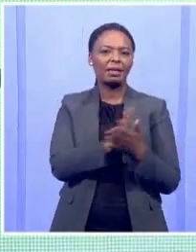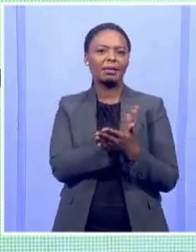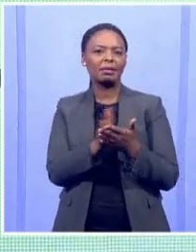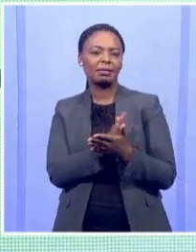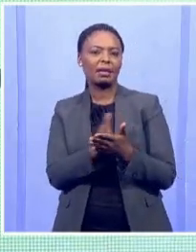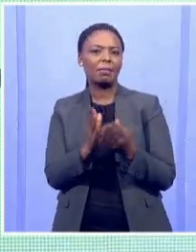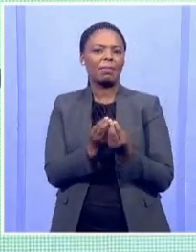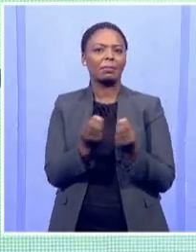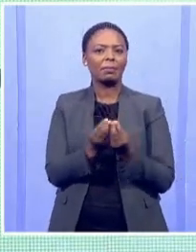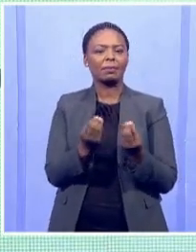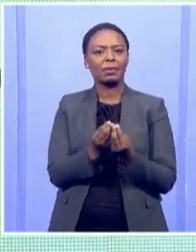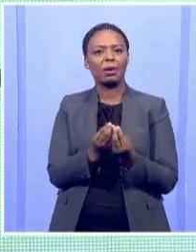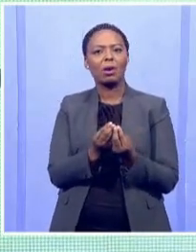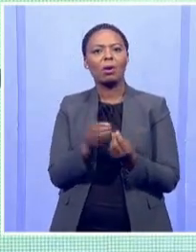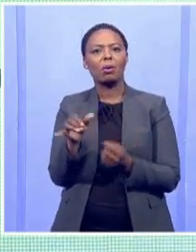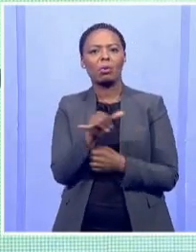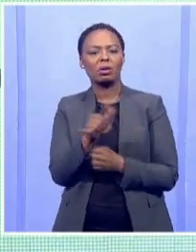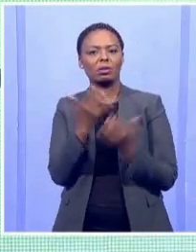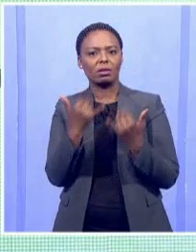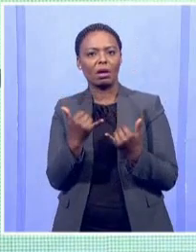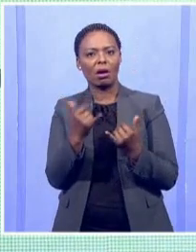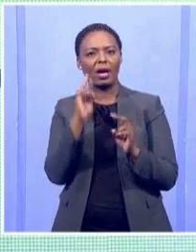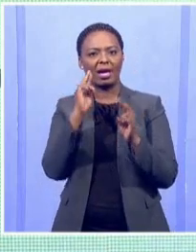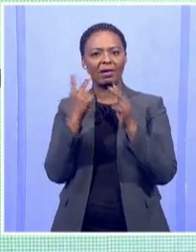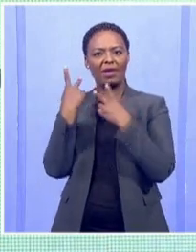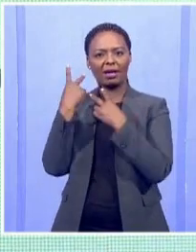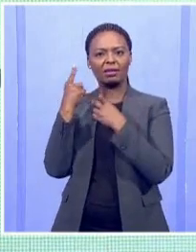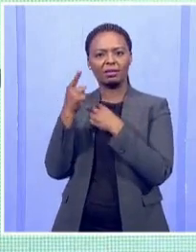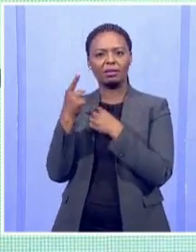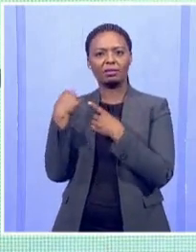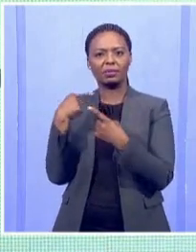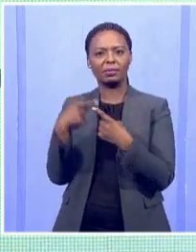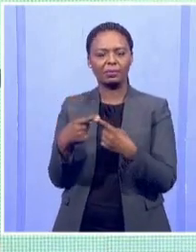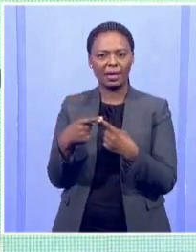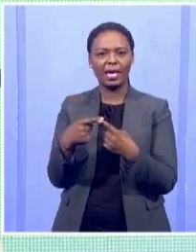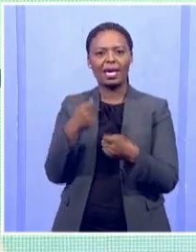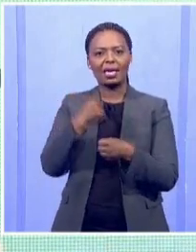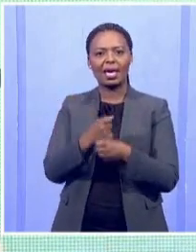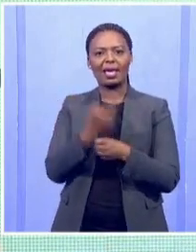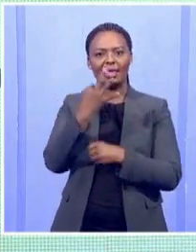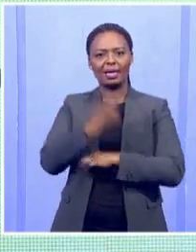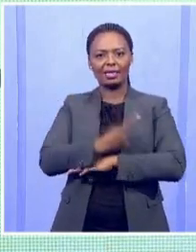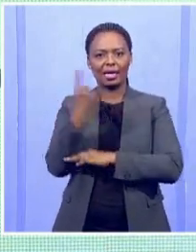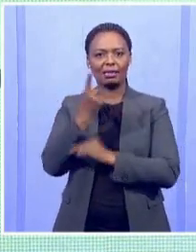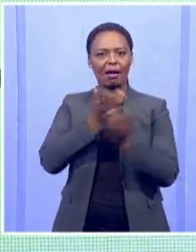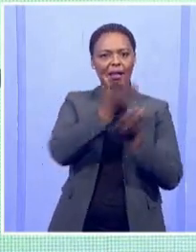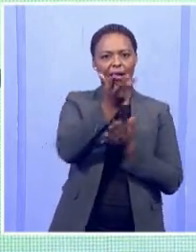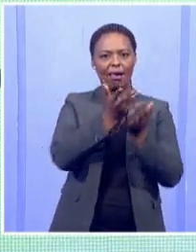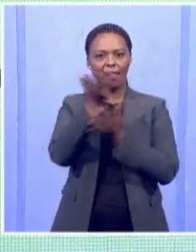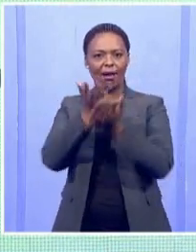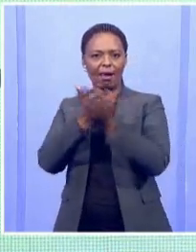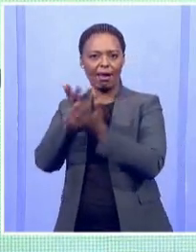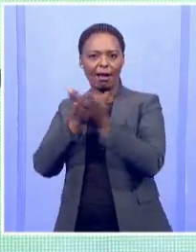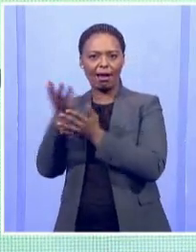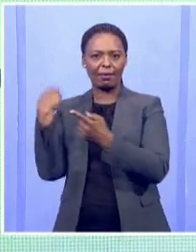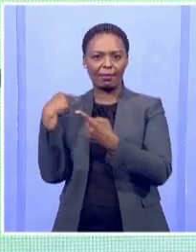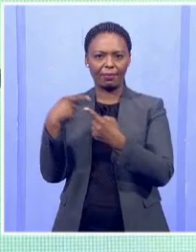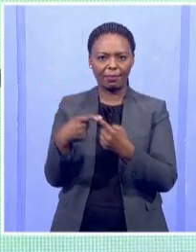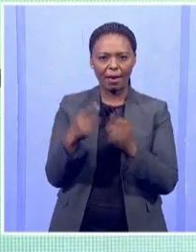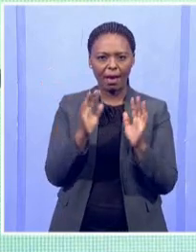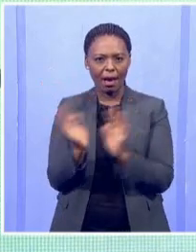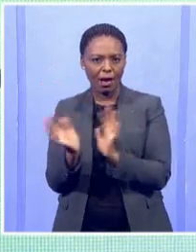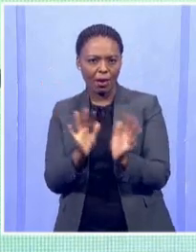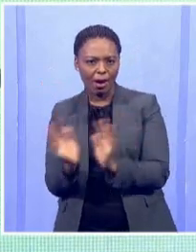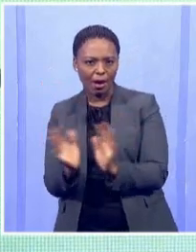which we will be reflecting on during the course of the next 3 days. In the area of